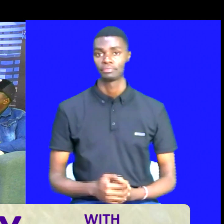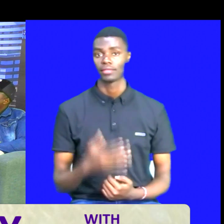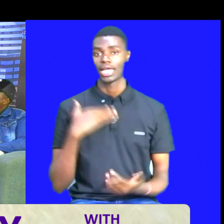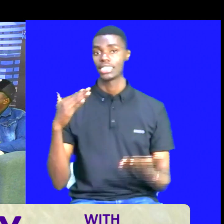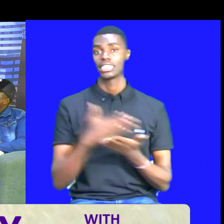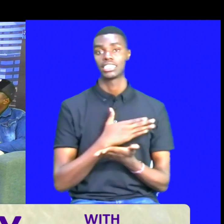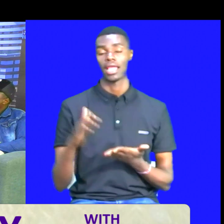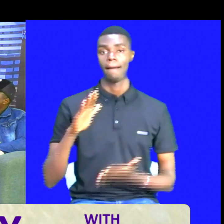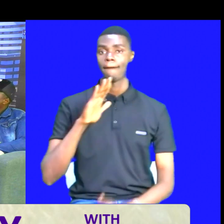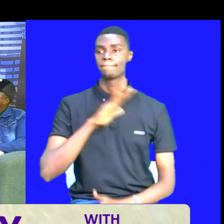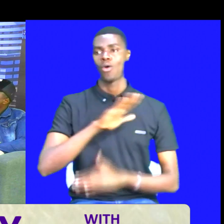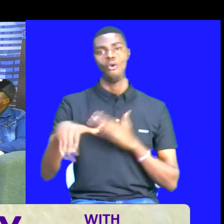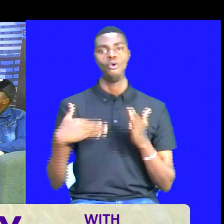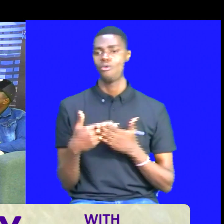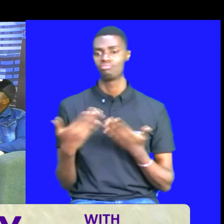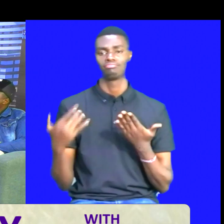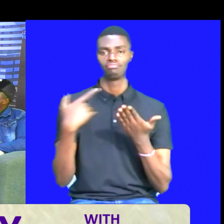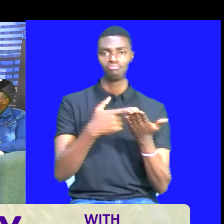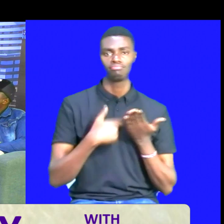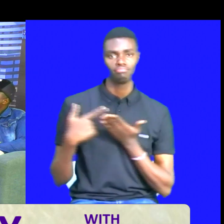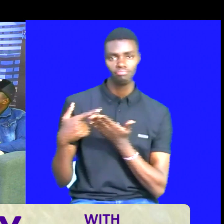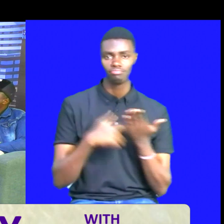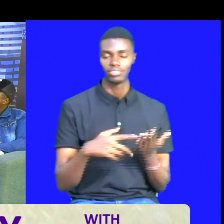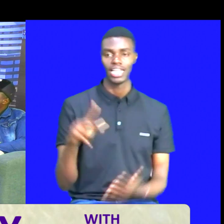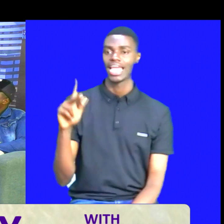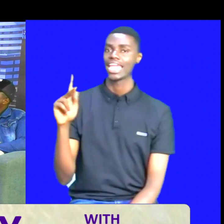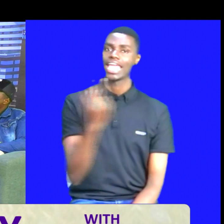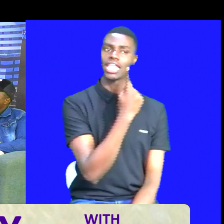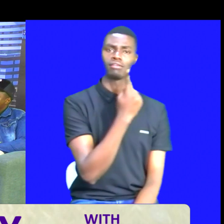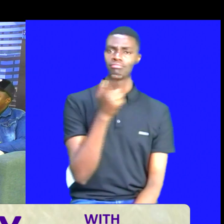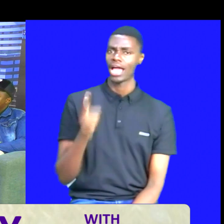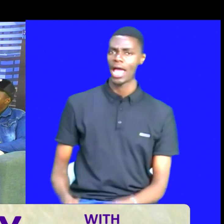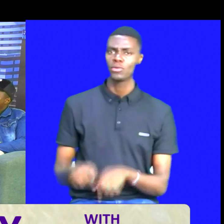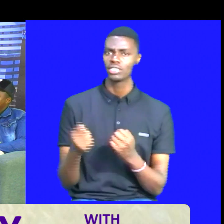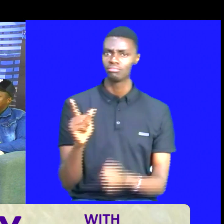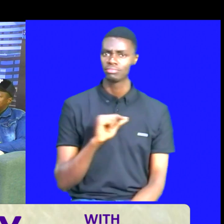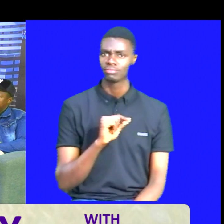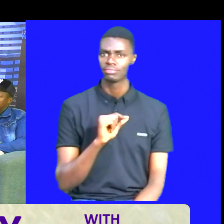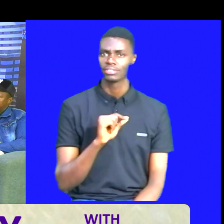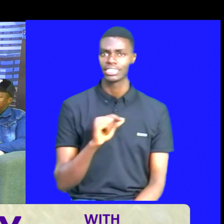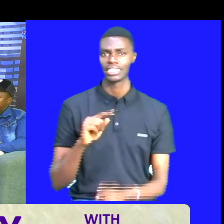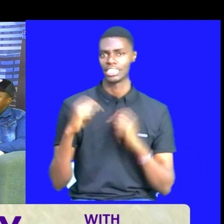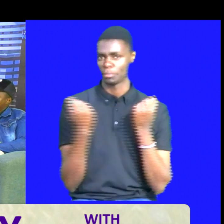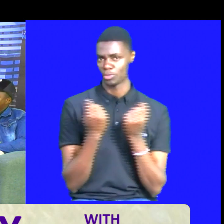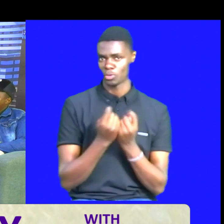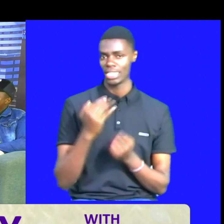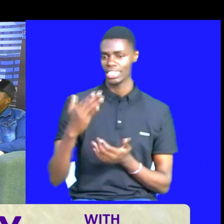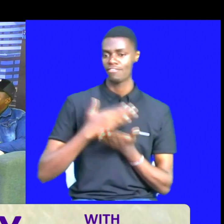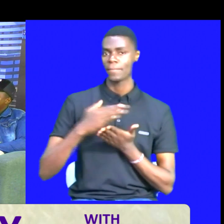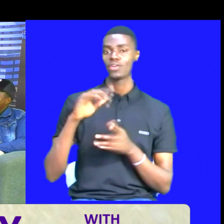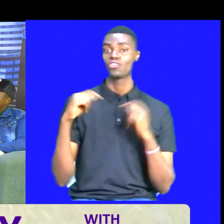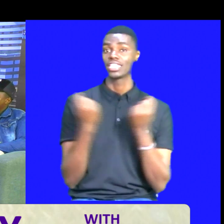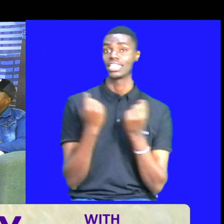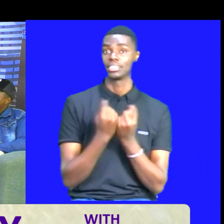share all is there to talk about as far as the Kenya amputee football is concerned. Now, of course, you're part of the